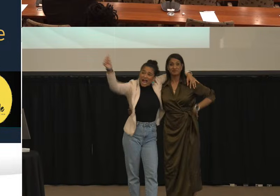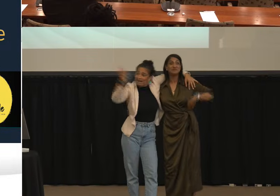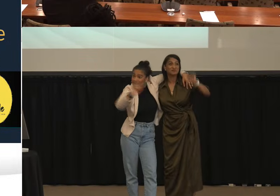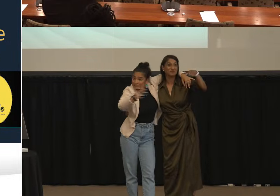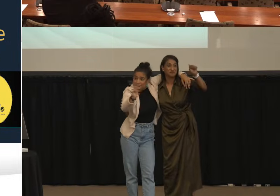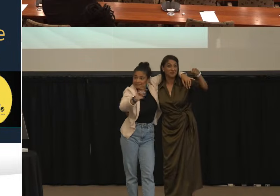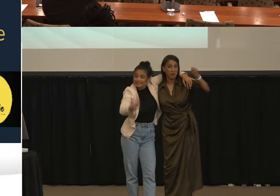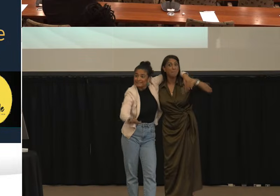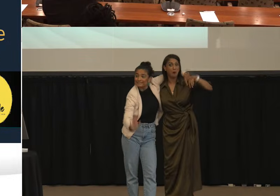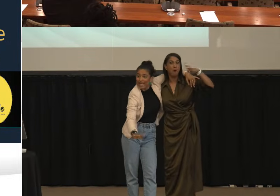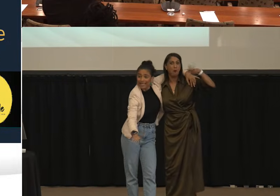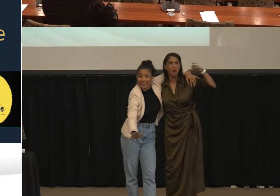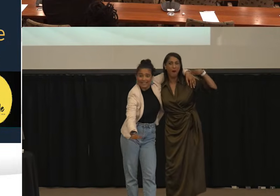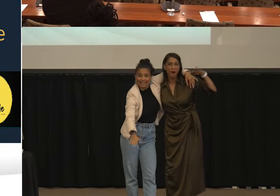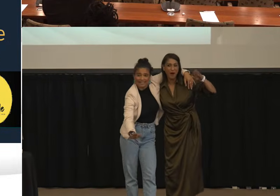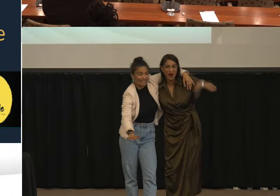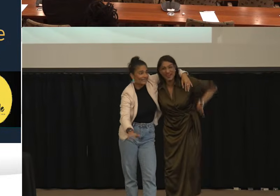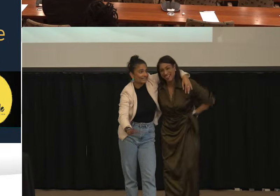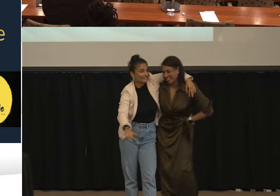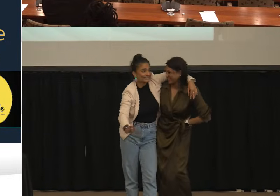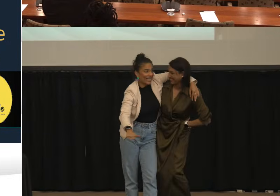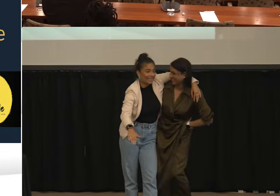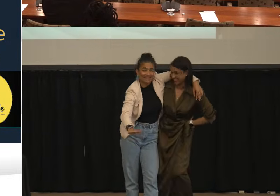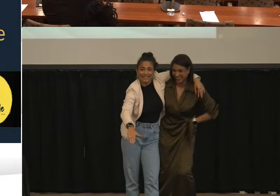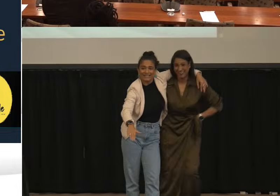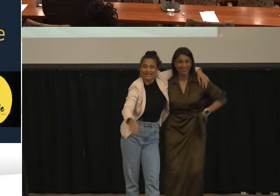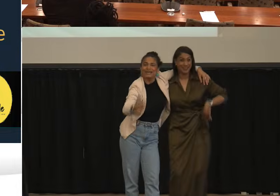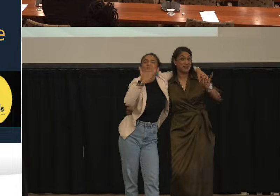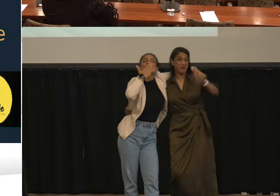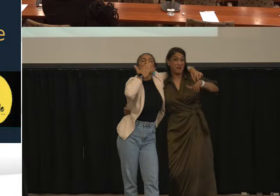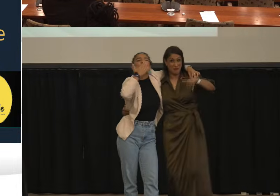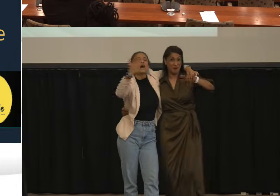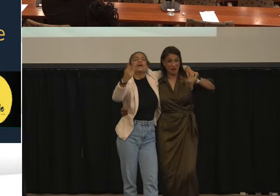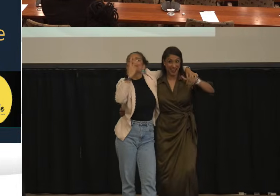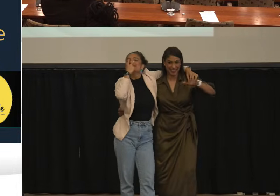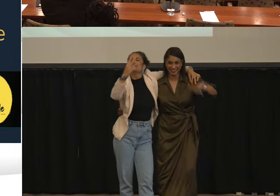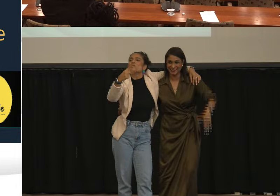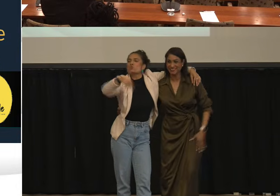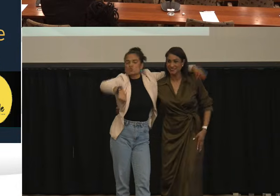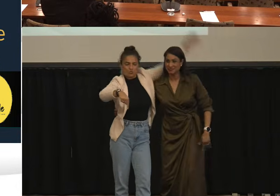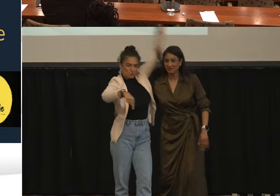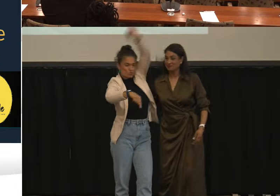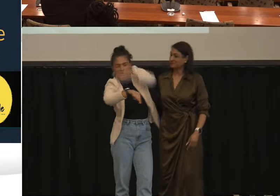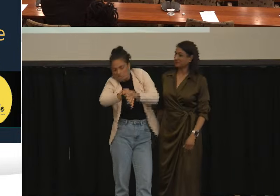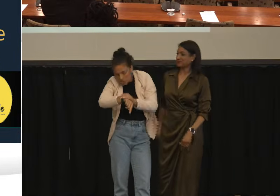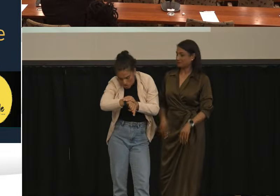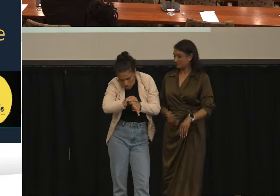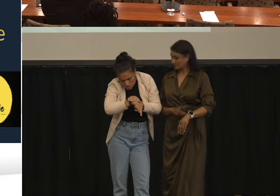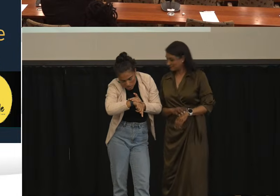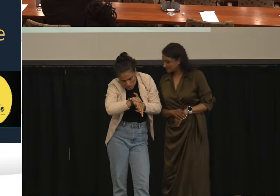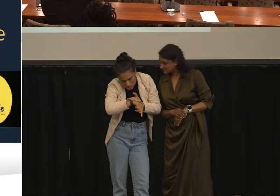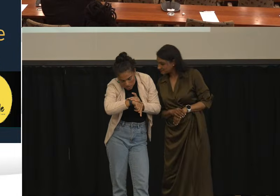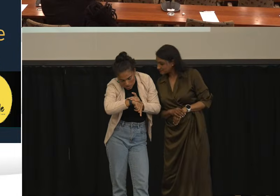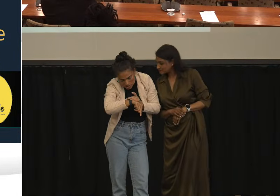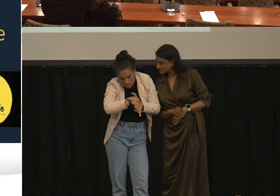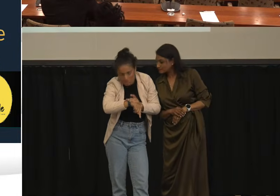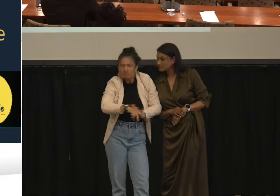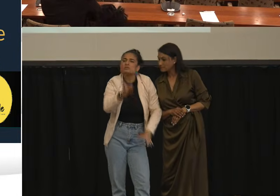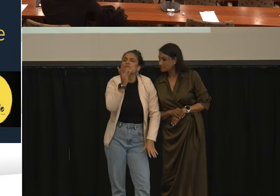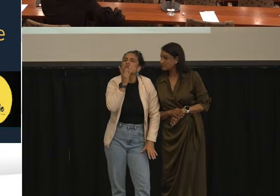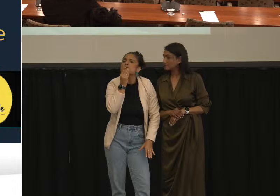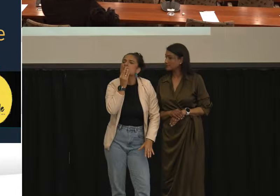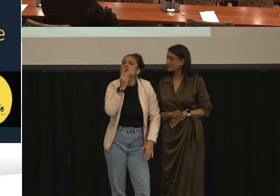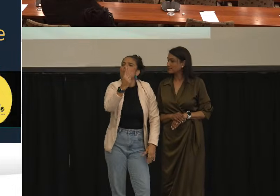And please make sure that you don't leave. Yes, there's after more lunch. to come. We have more presents to share with you after lunch. So please make sure you